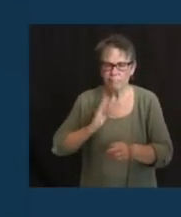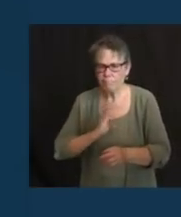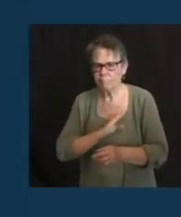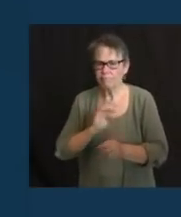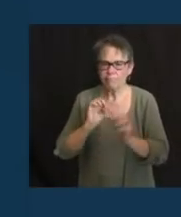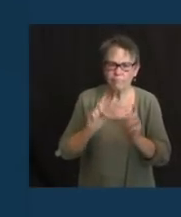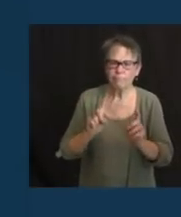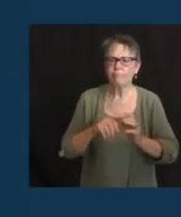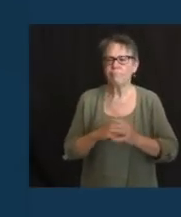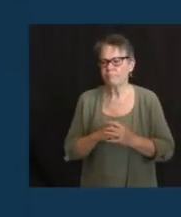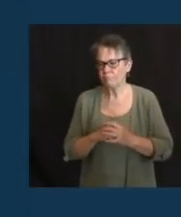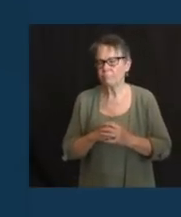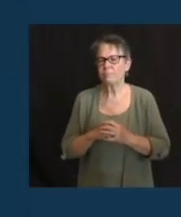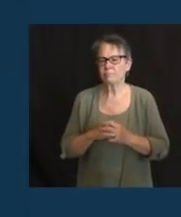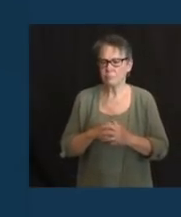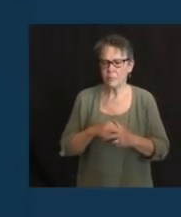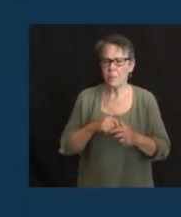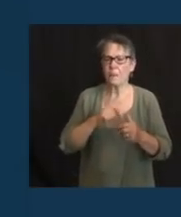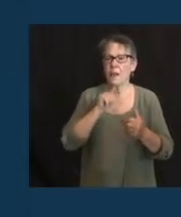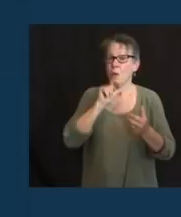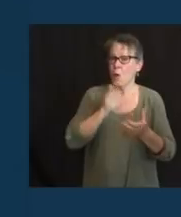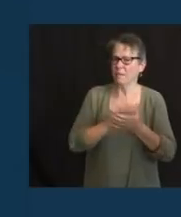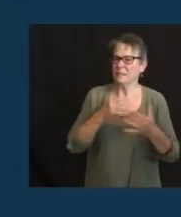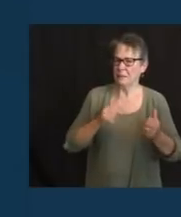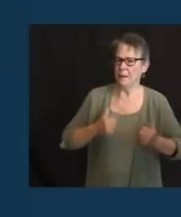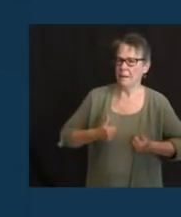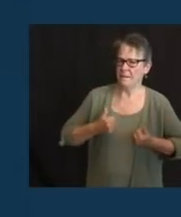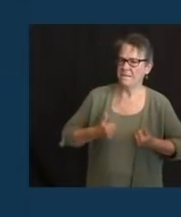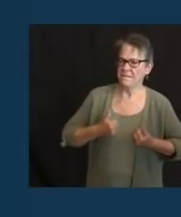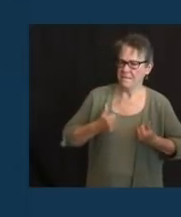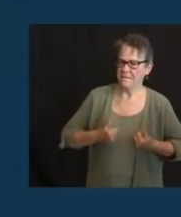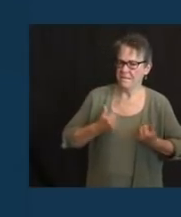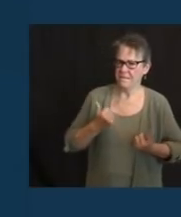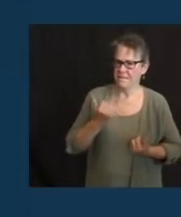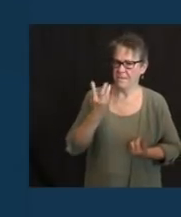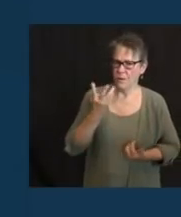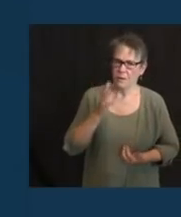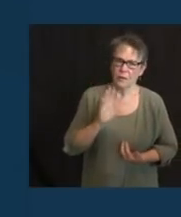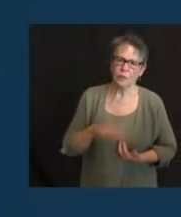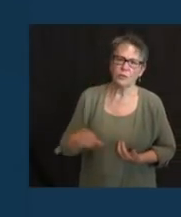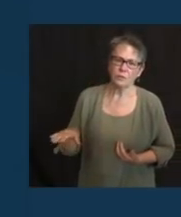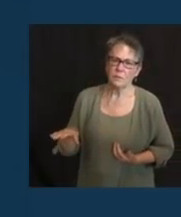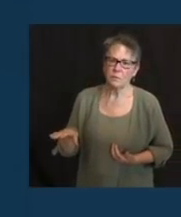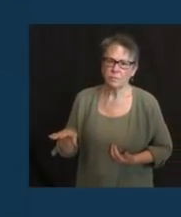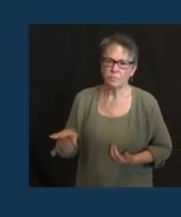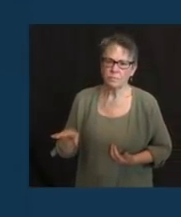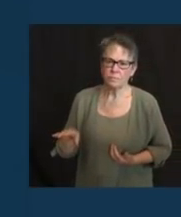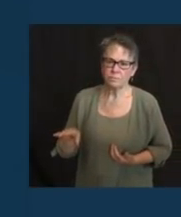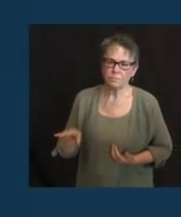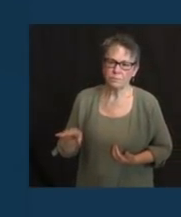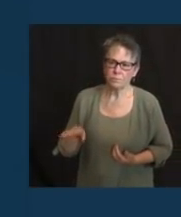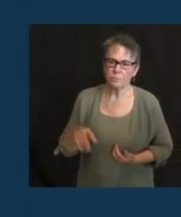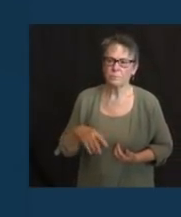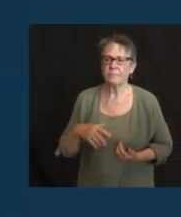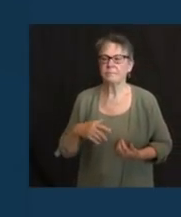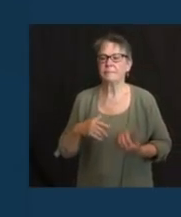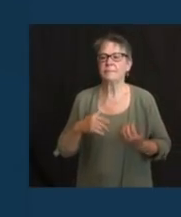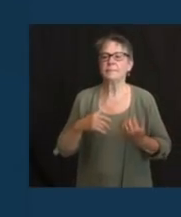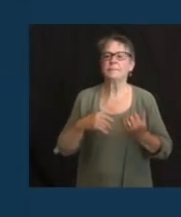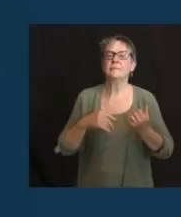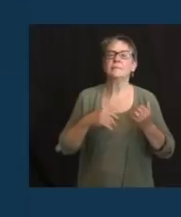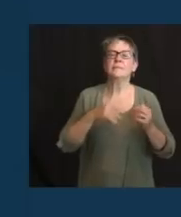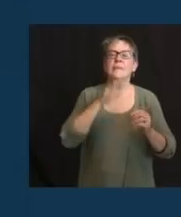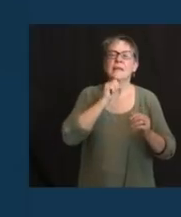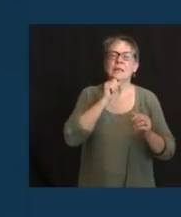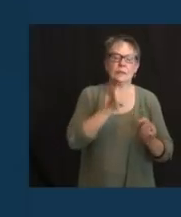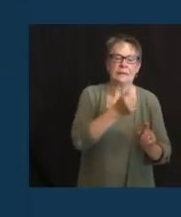speaking, and 4 children. And Tammy, their age span is almost identical to ours, 16 to 23. I also had the chance to speak, an